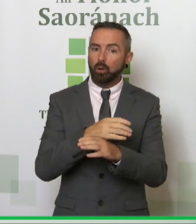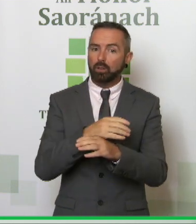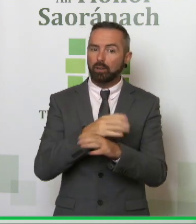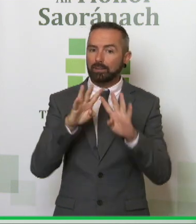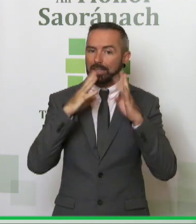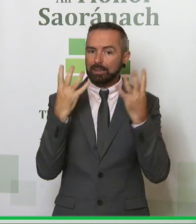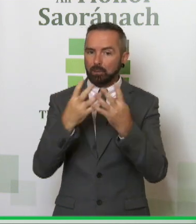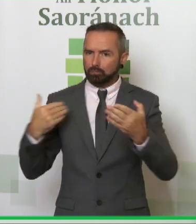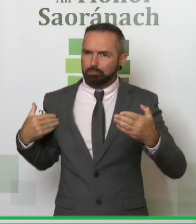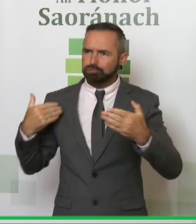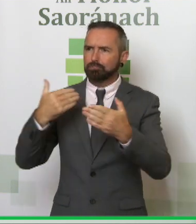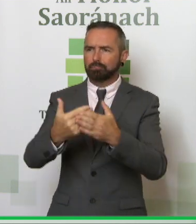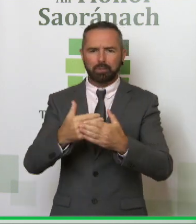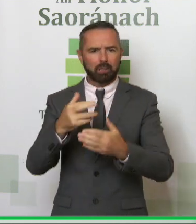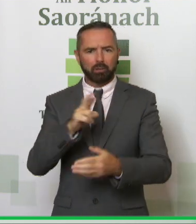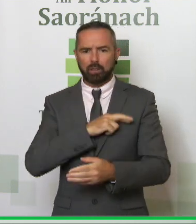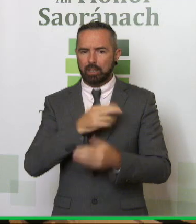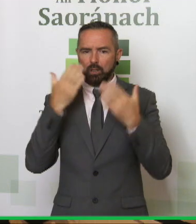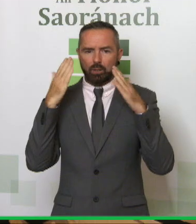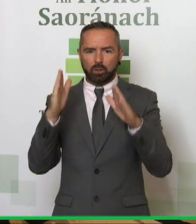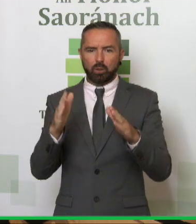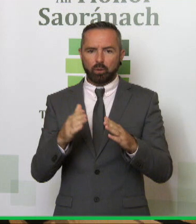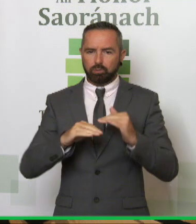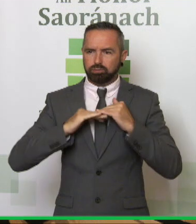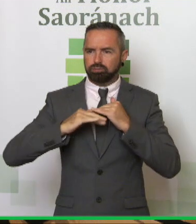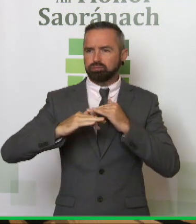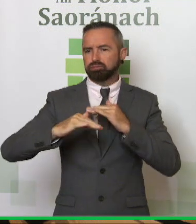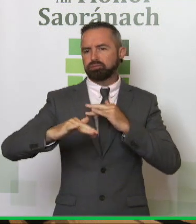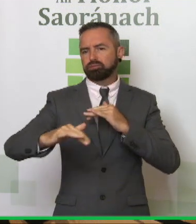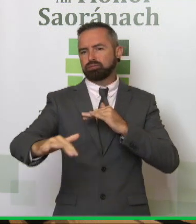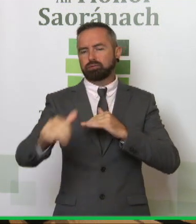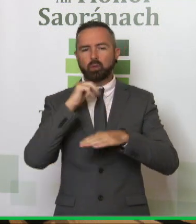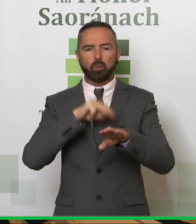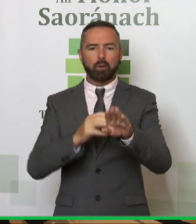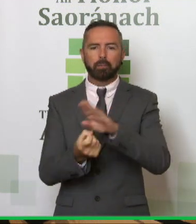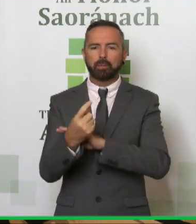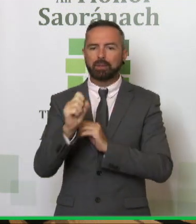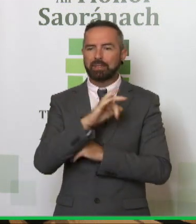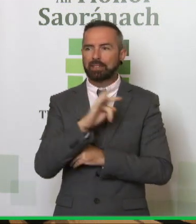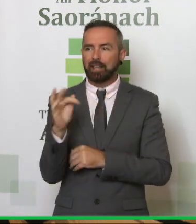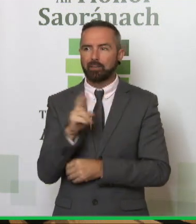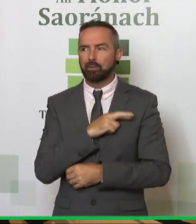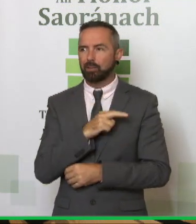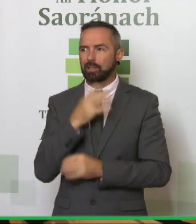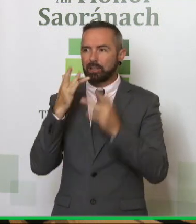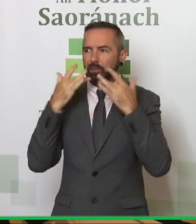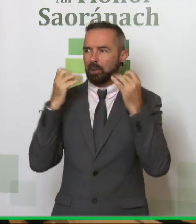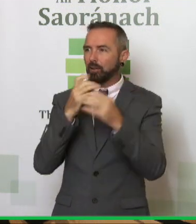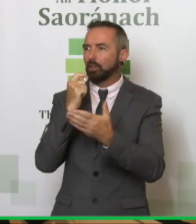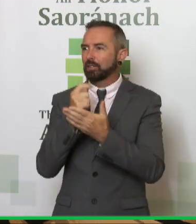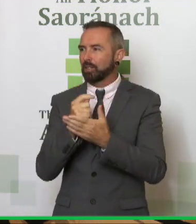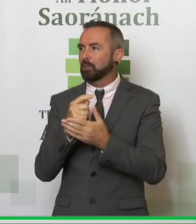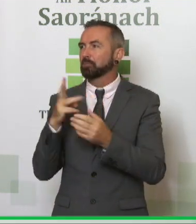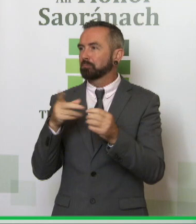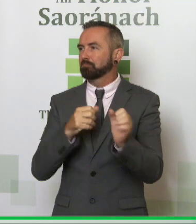that's been held here, and it just shows, you know, it runs like a machine. But staff who just apparently have a smile around as they're